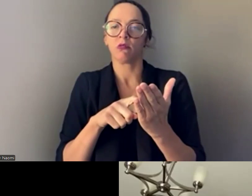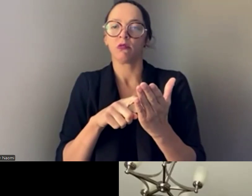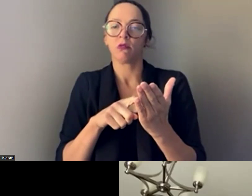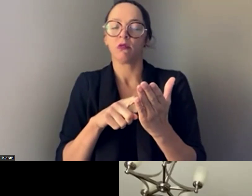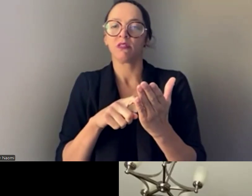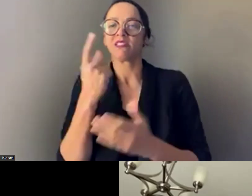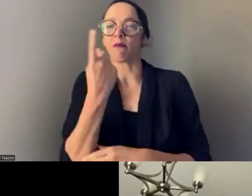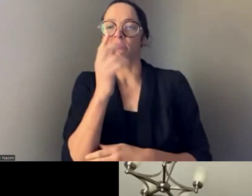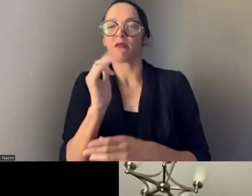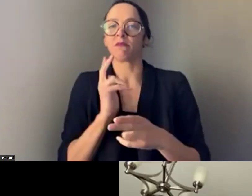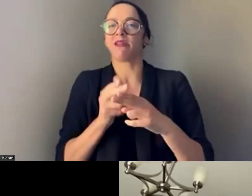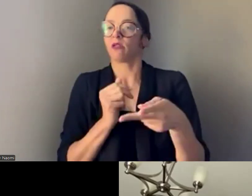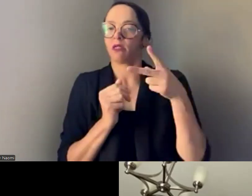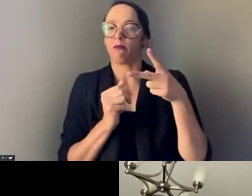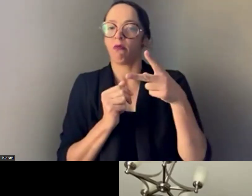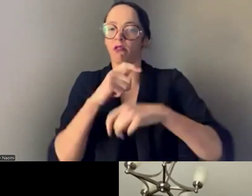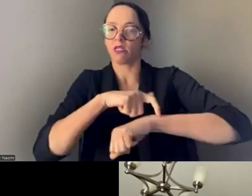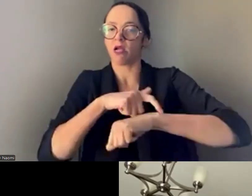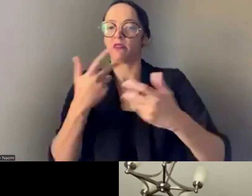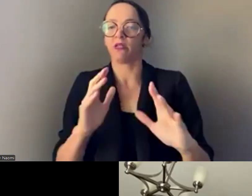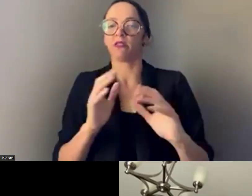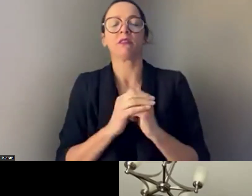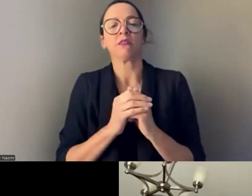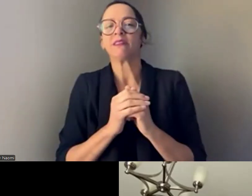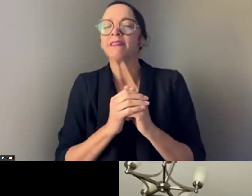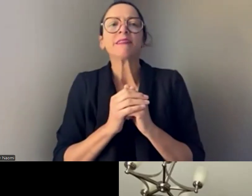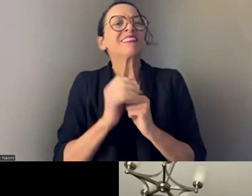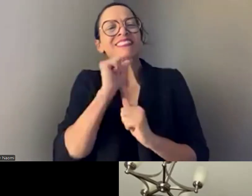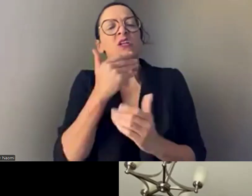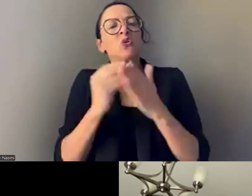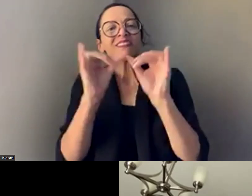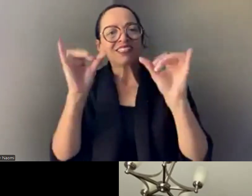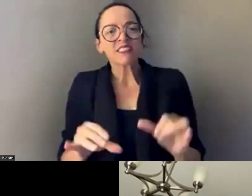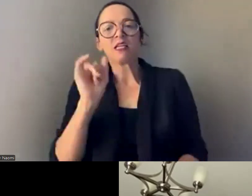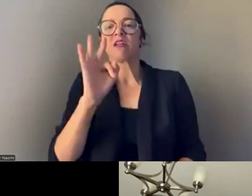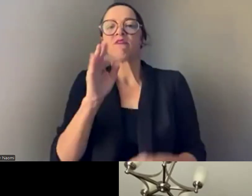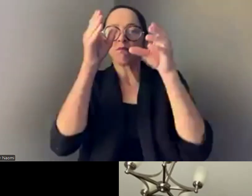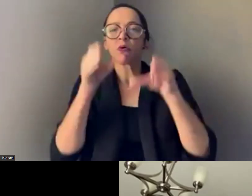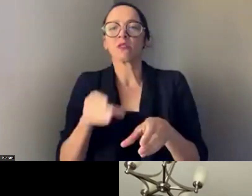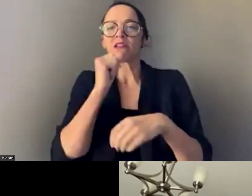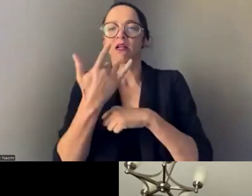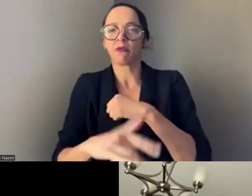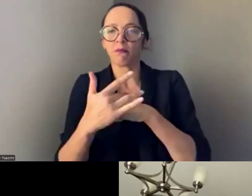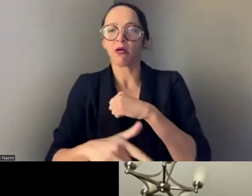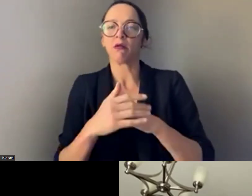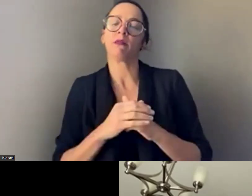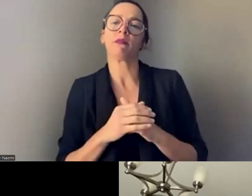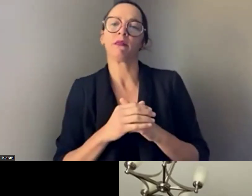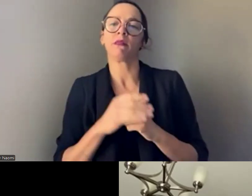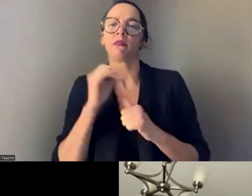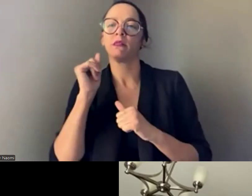good systems if someone is not available. If somebody has to call off sick, somebody has a